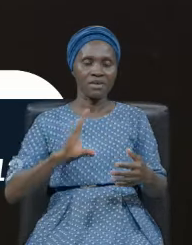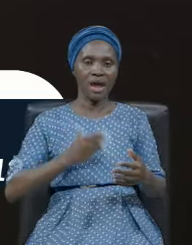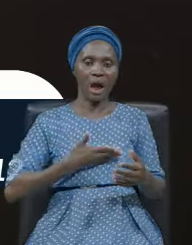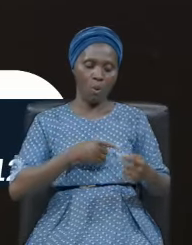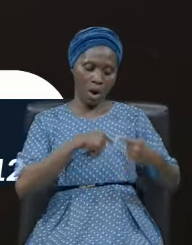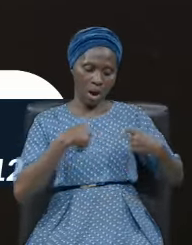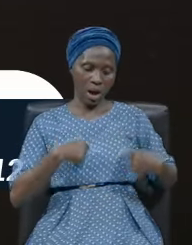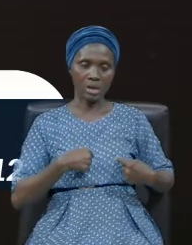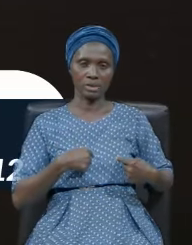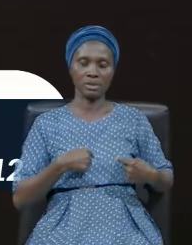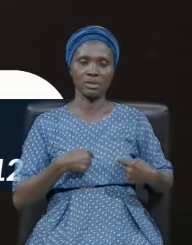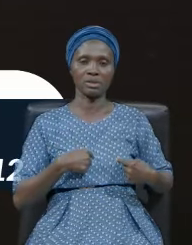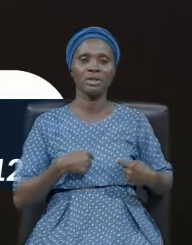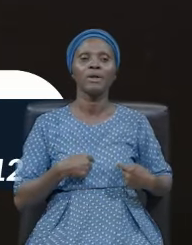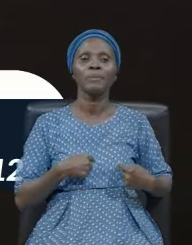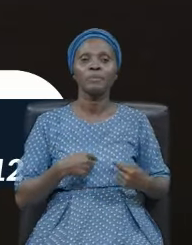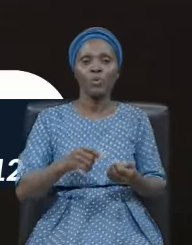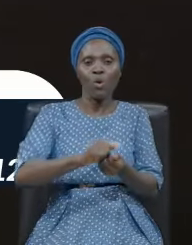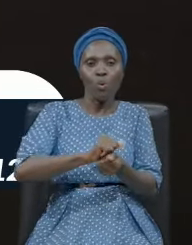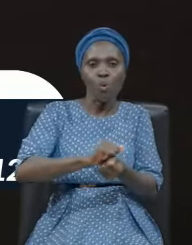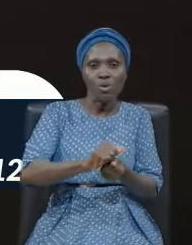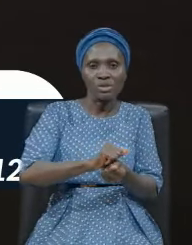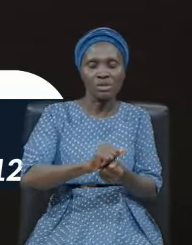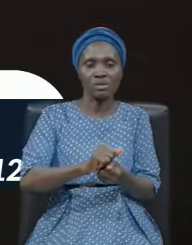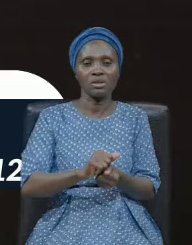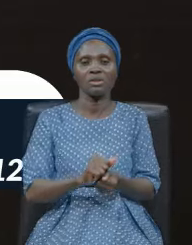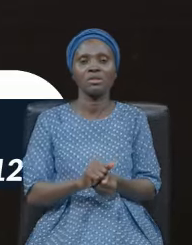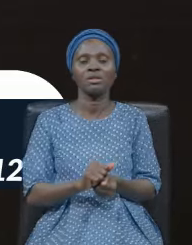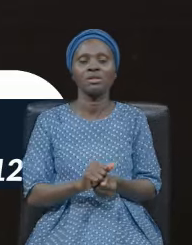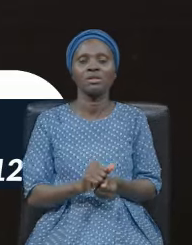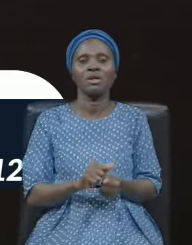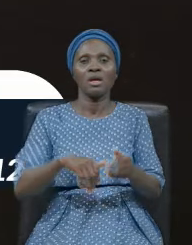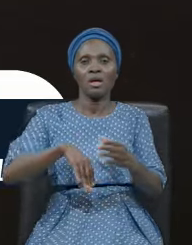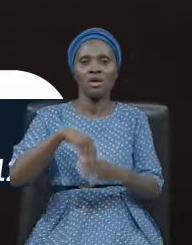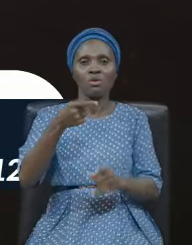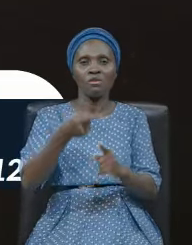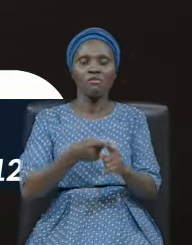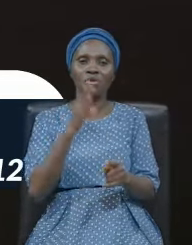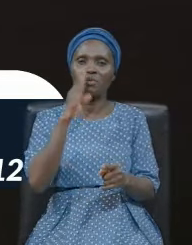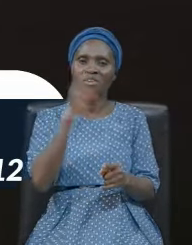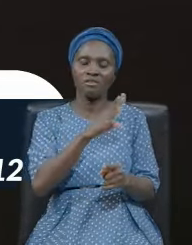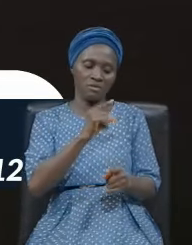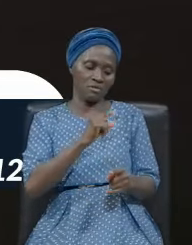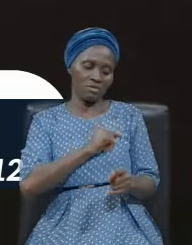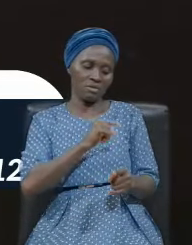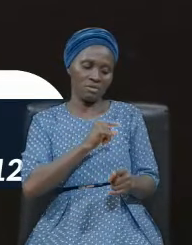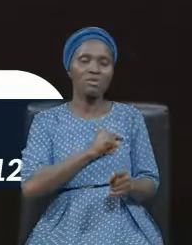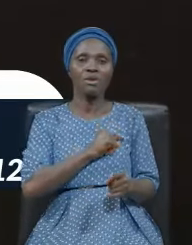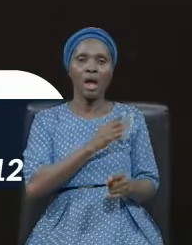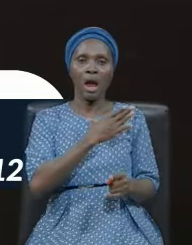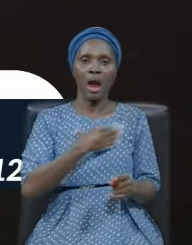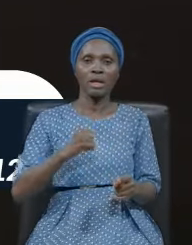from an evil conscience and our bodies washed with